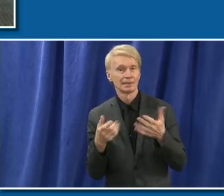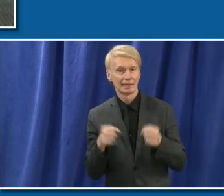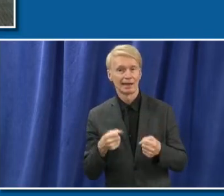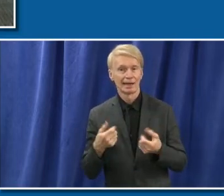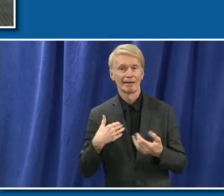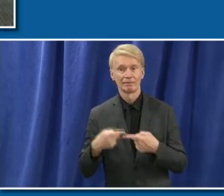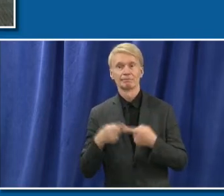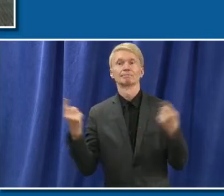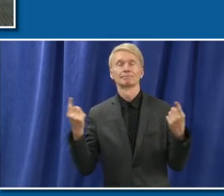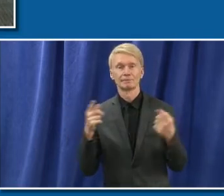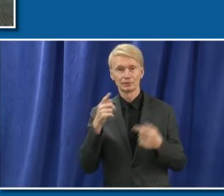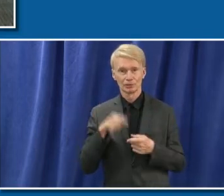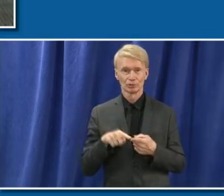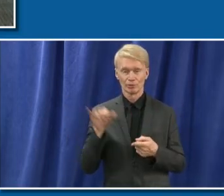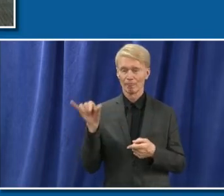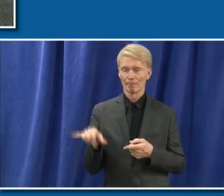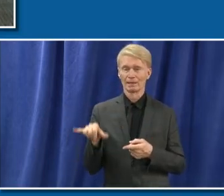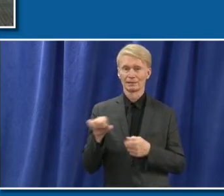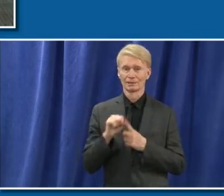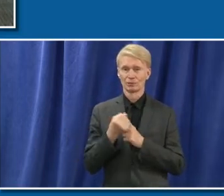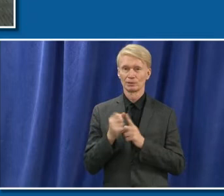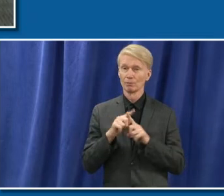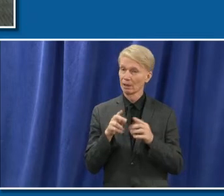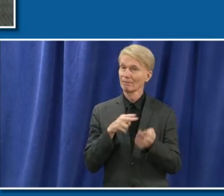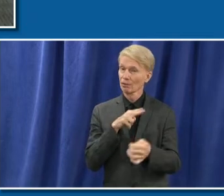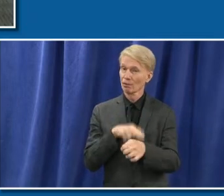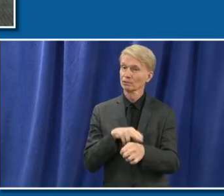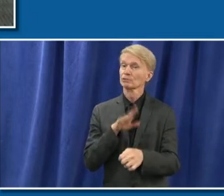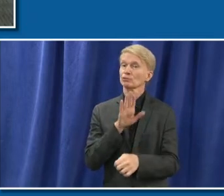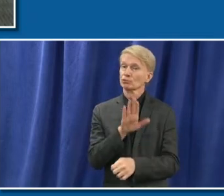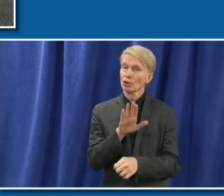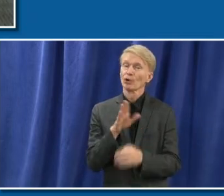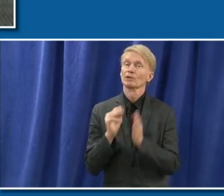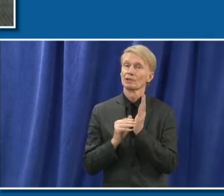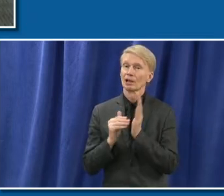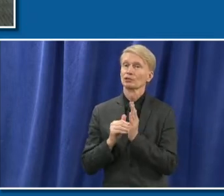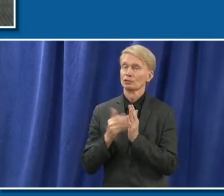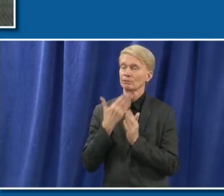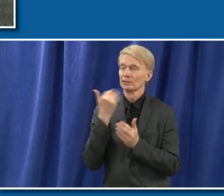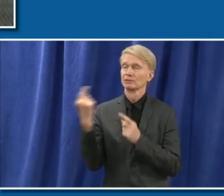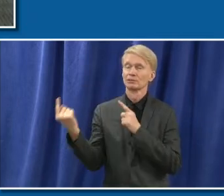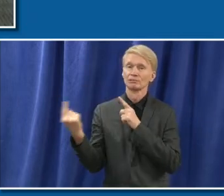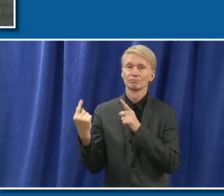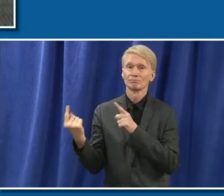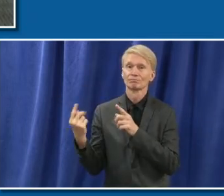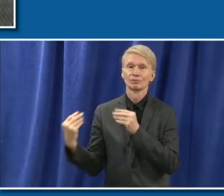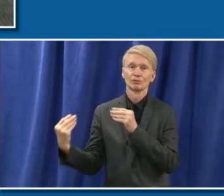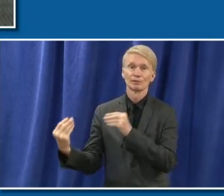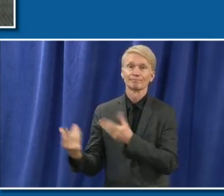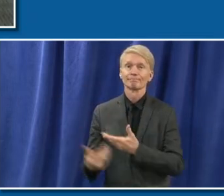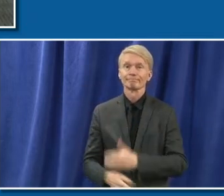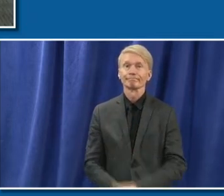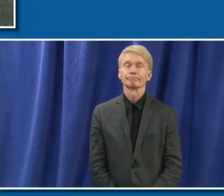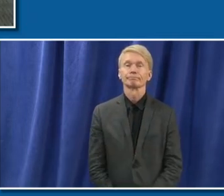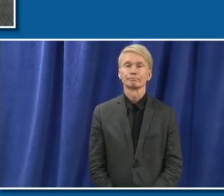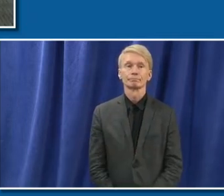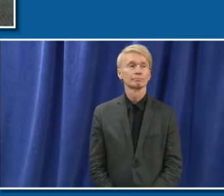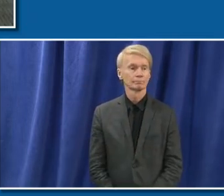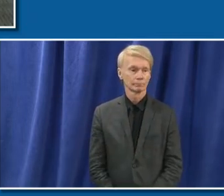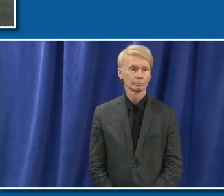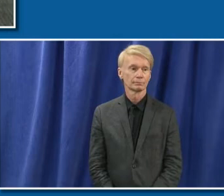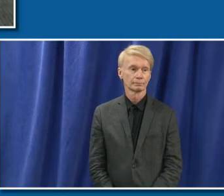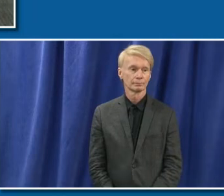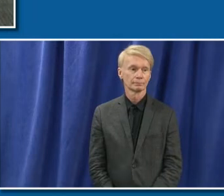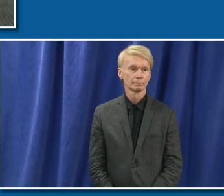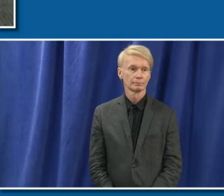contraindication to vaccine. Again, I refer anybody to their individual provider about the specific comments, but at the high level, that's the answer. All